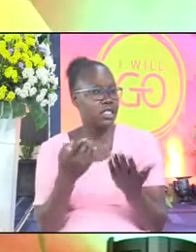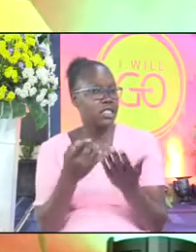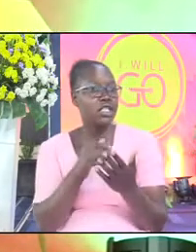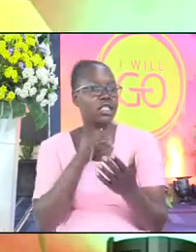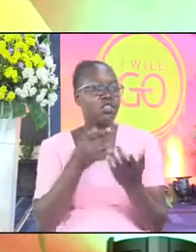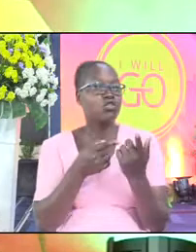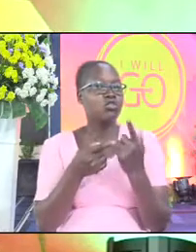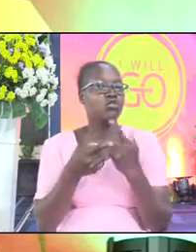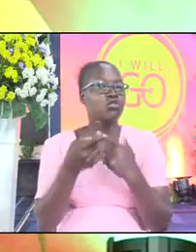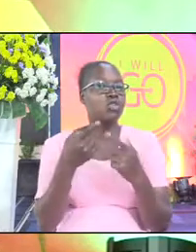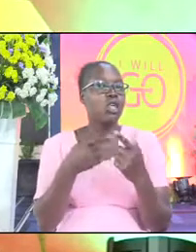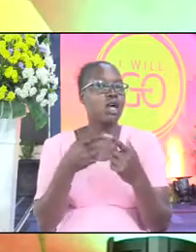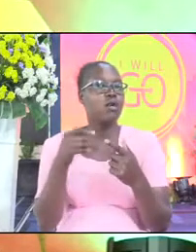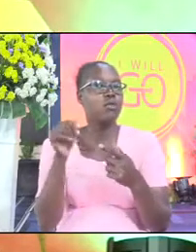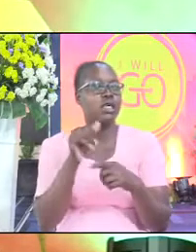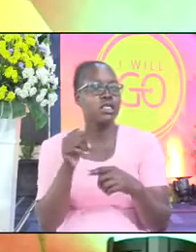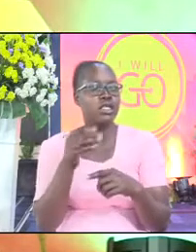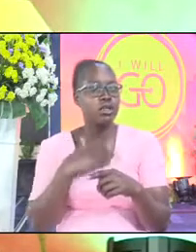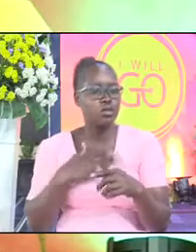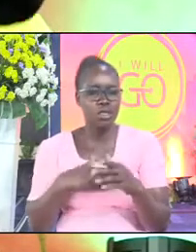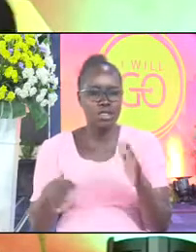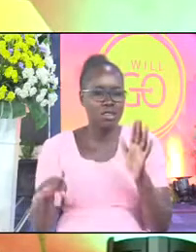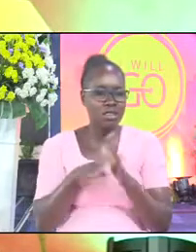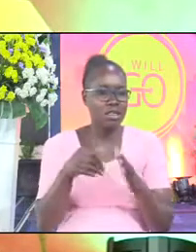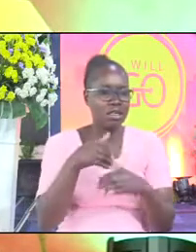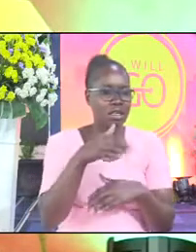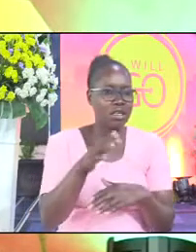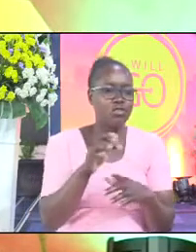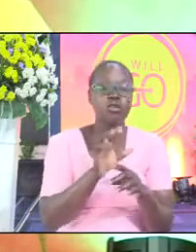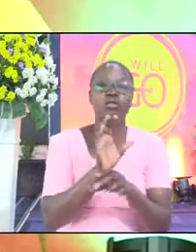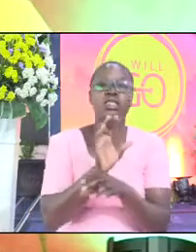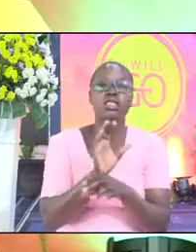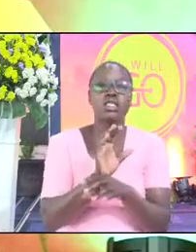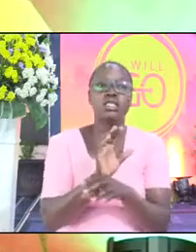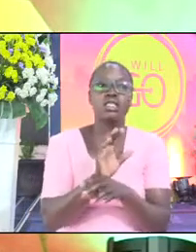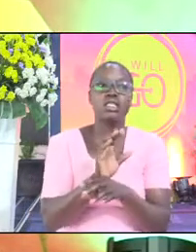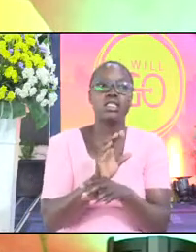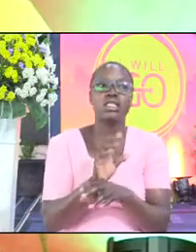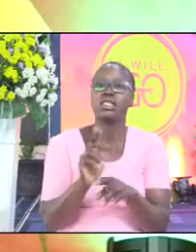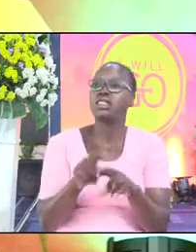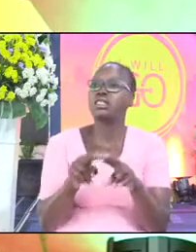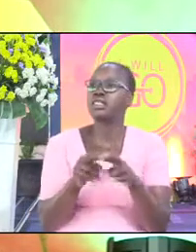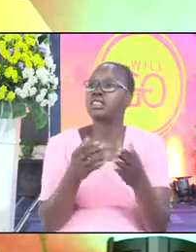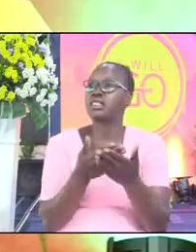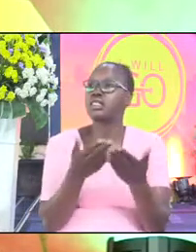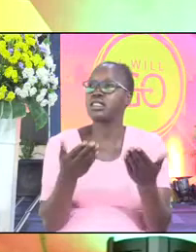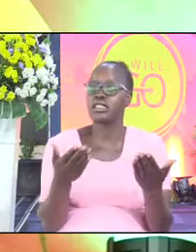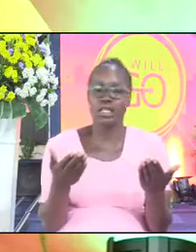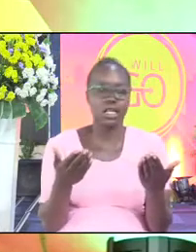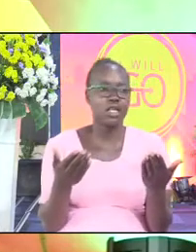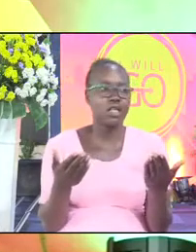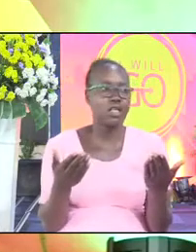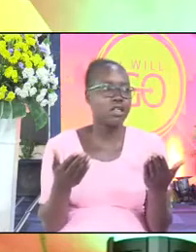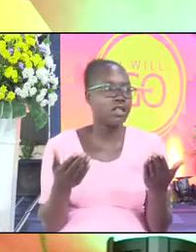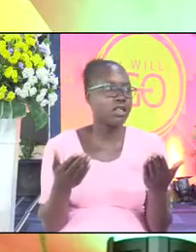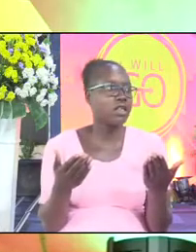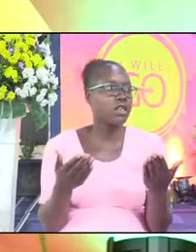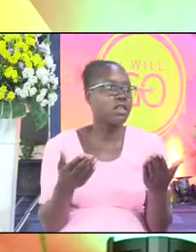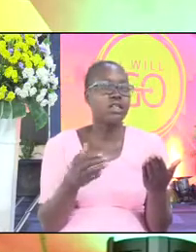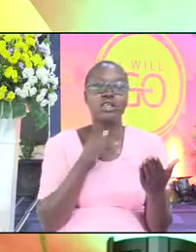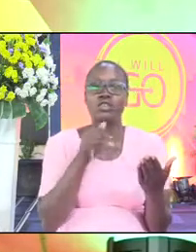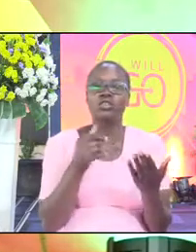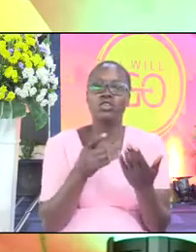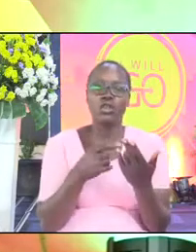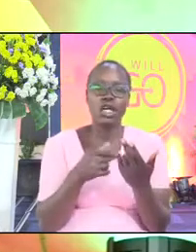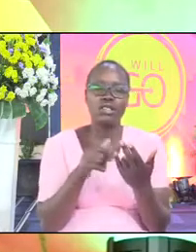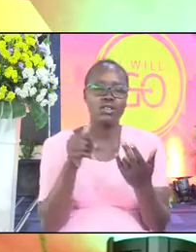you count anybody out in this church. You hear that amen, how quiet it is? Don't you